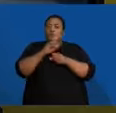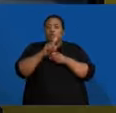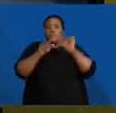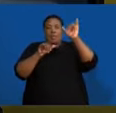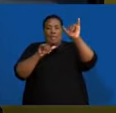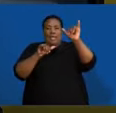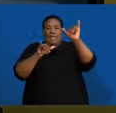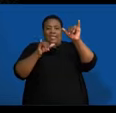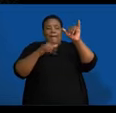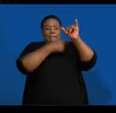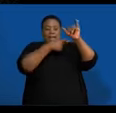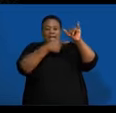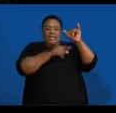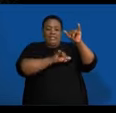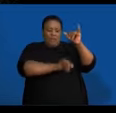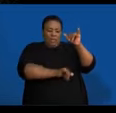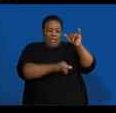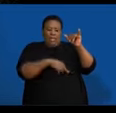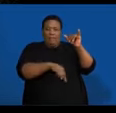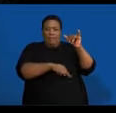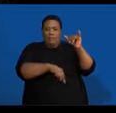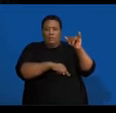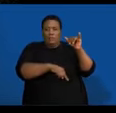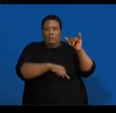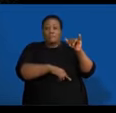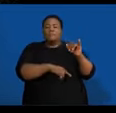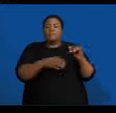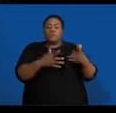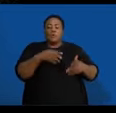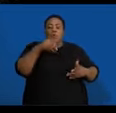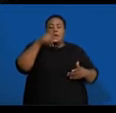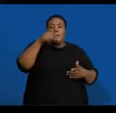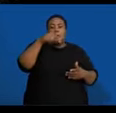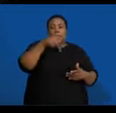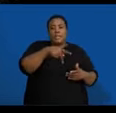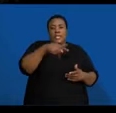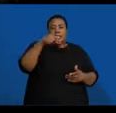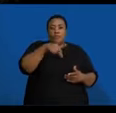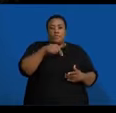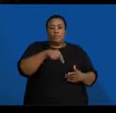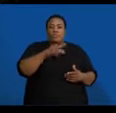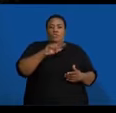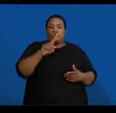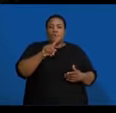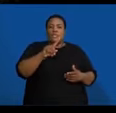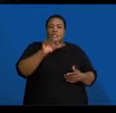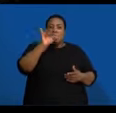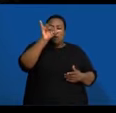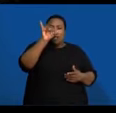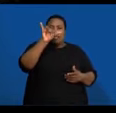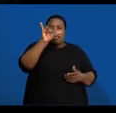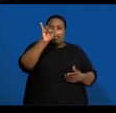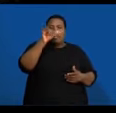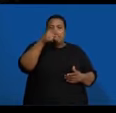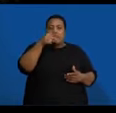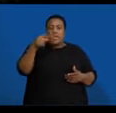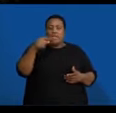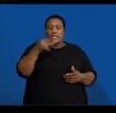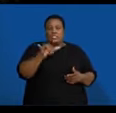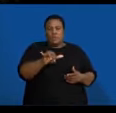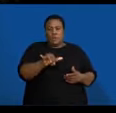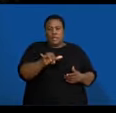have a look at that. So I will say my PQ is actually y at the top minus y at